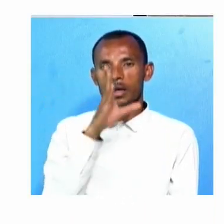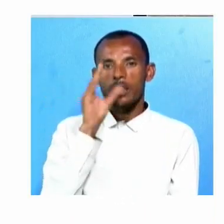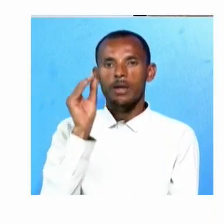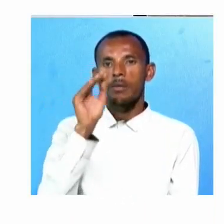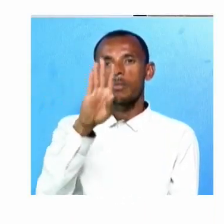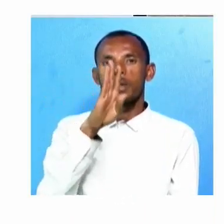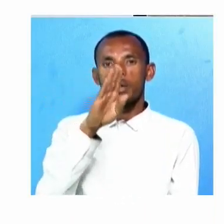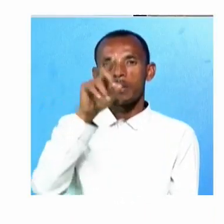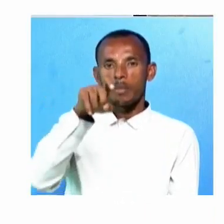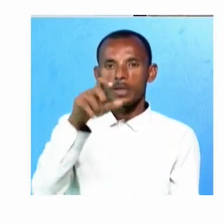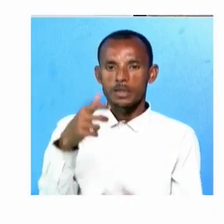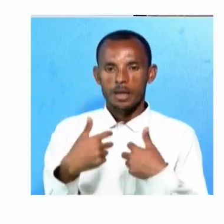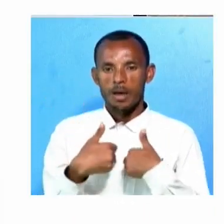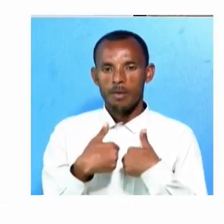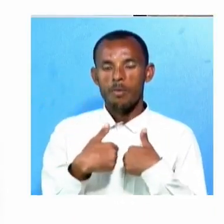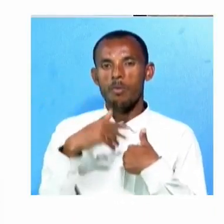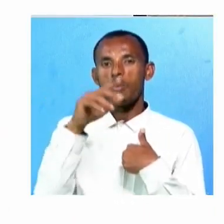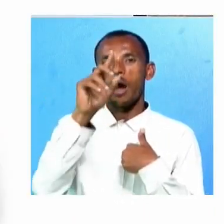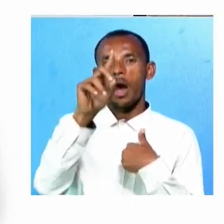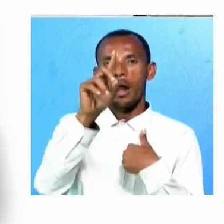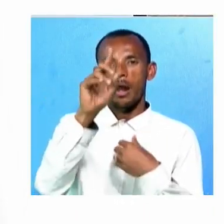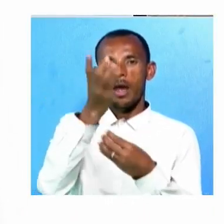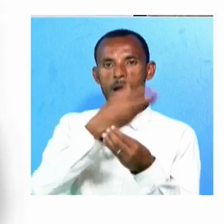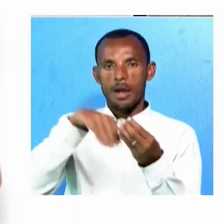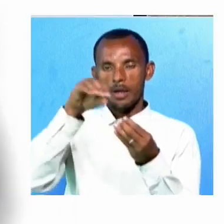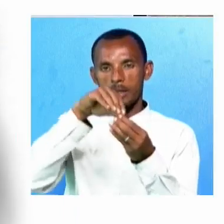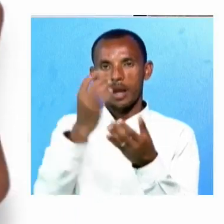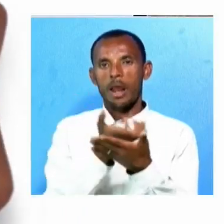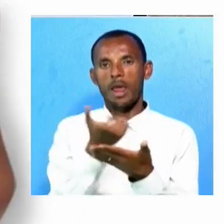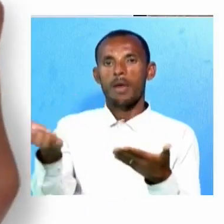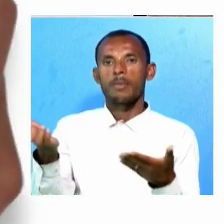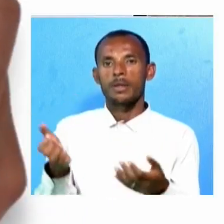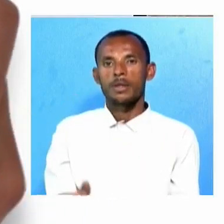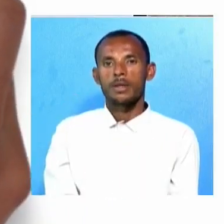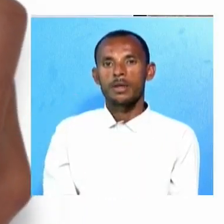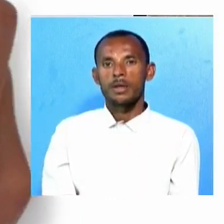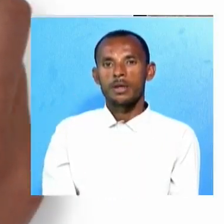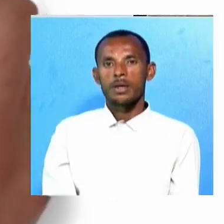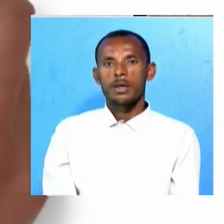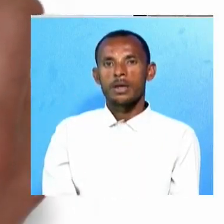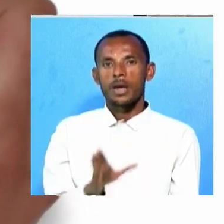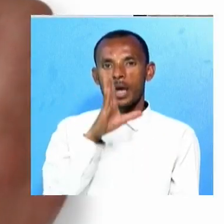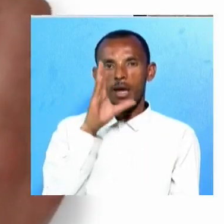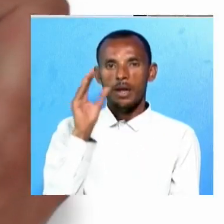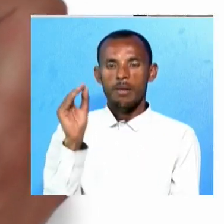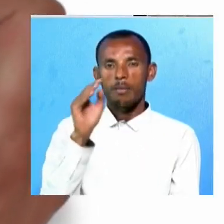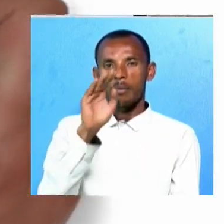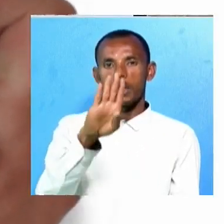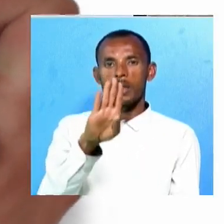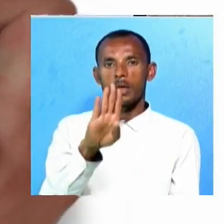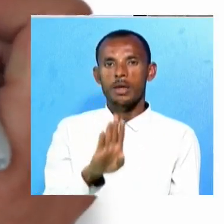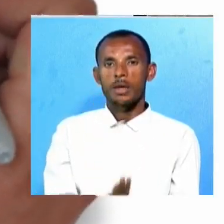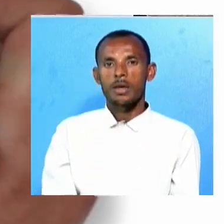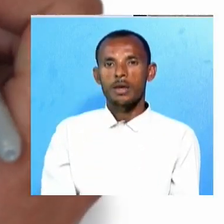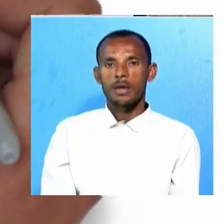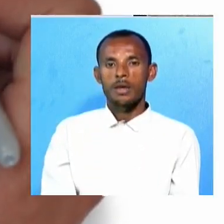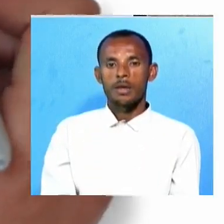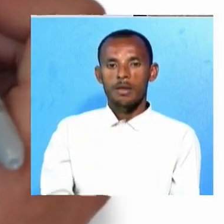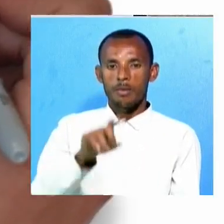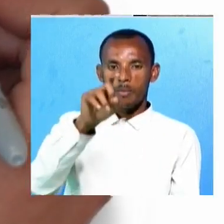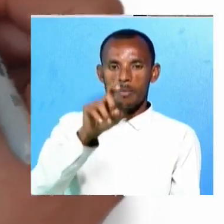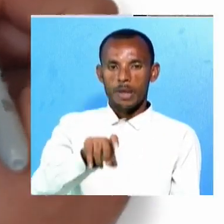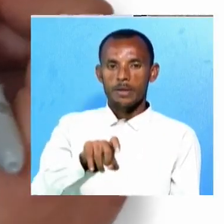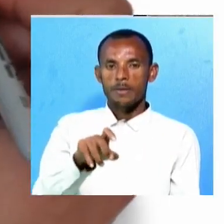and B must have at least one more additional element, and B